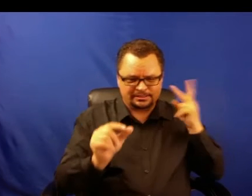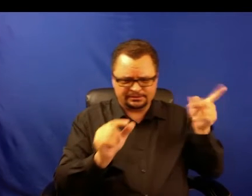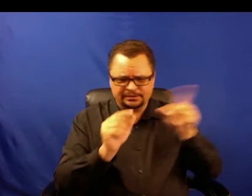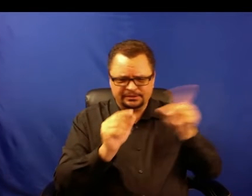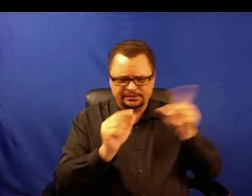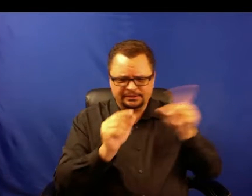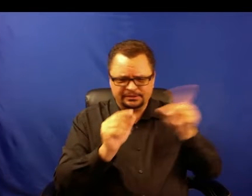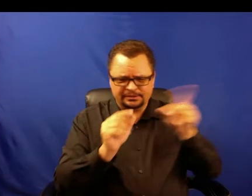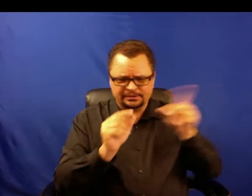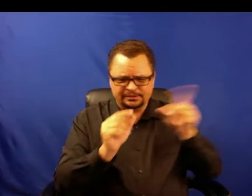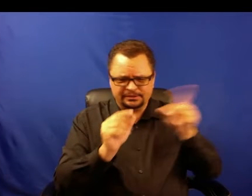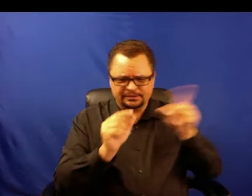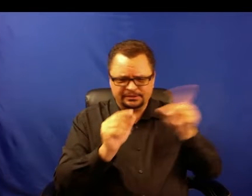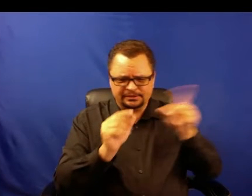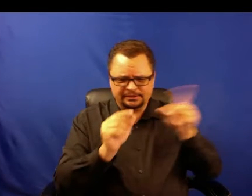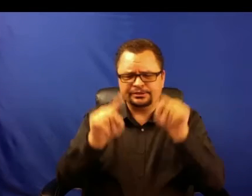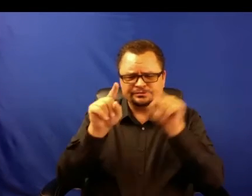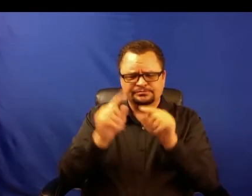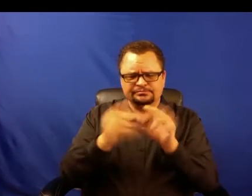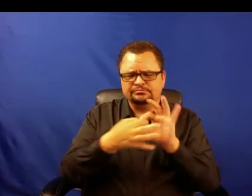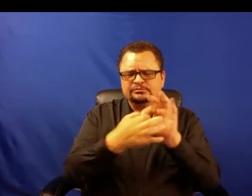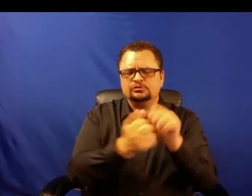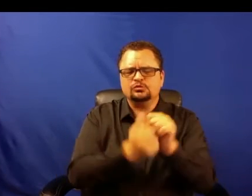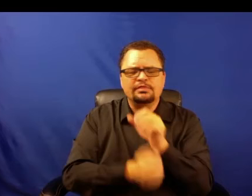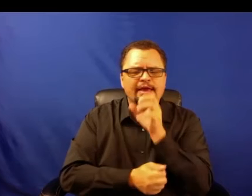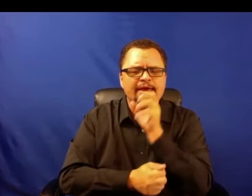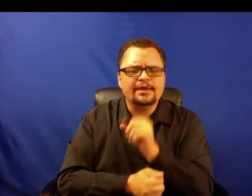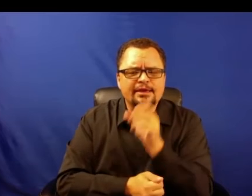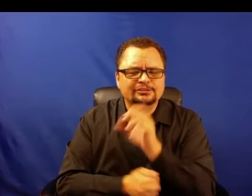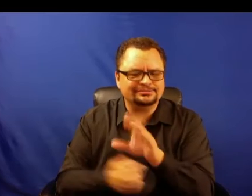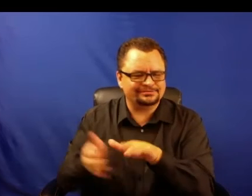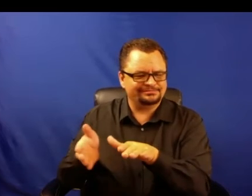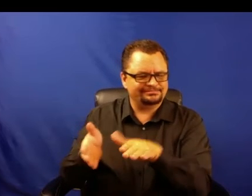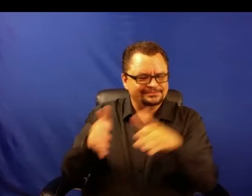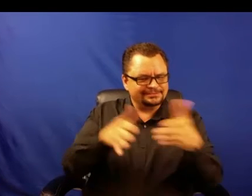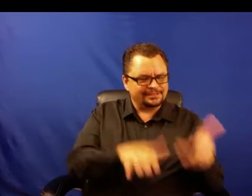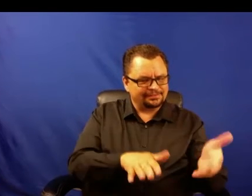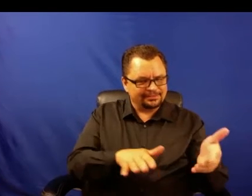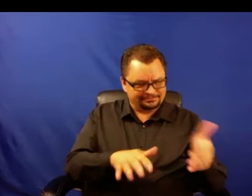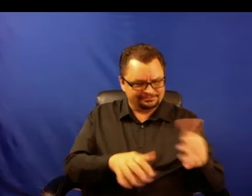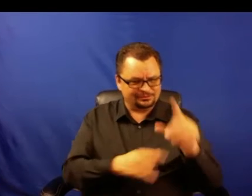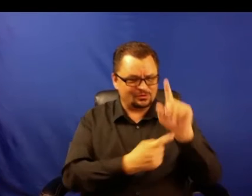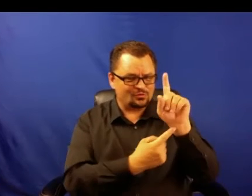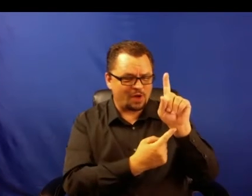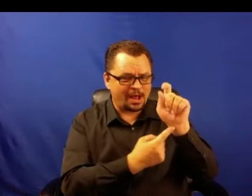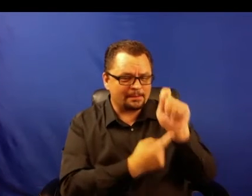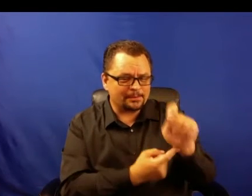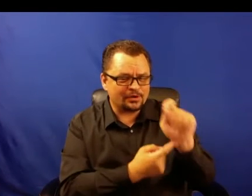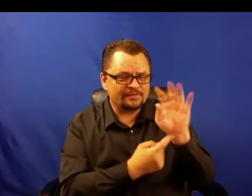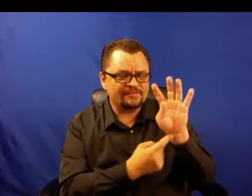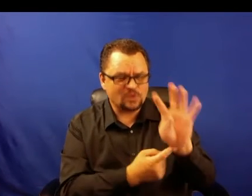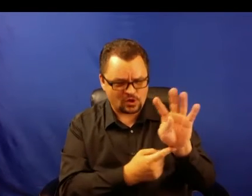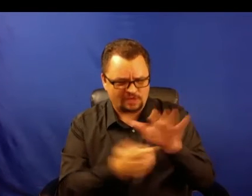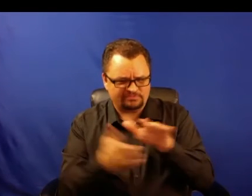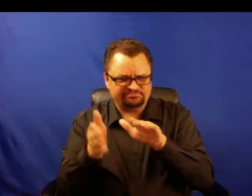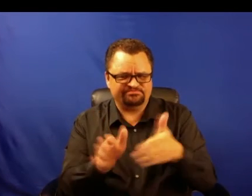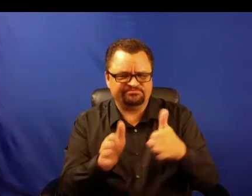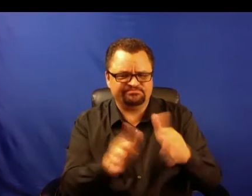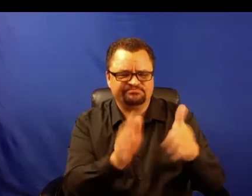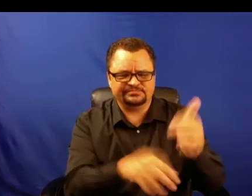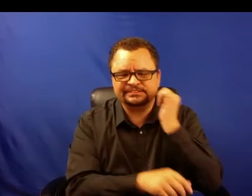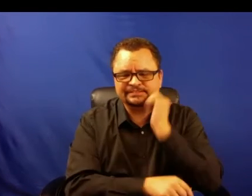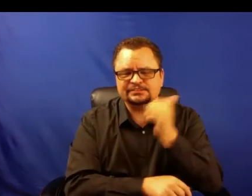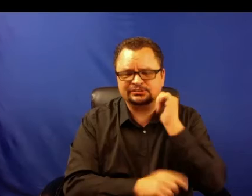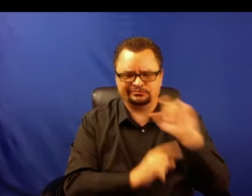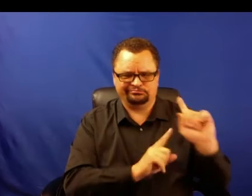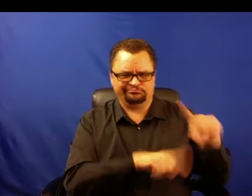are averaging about 1.4 deaths per day across the year. That varies month to month. Most recently,